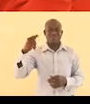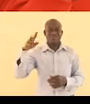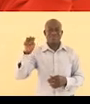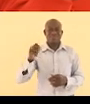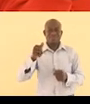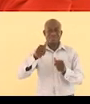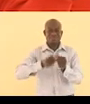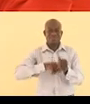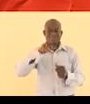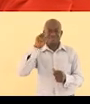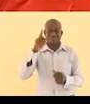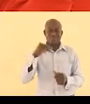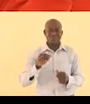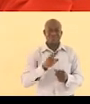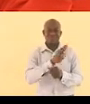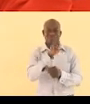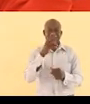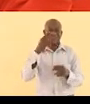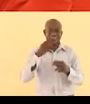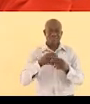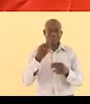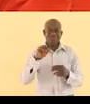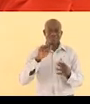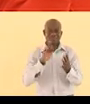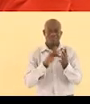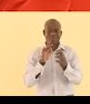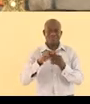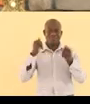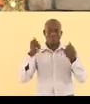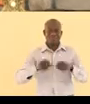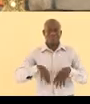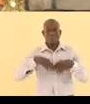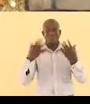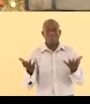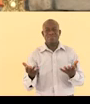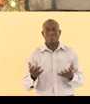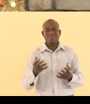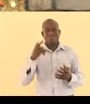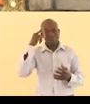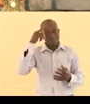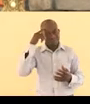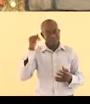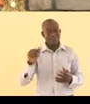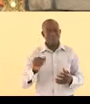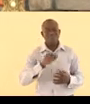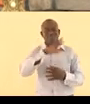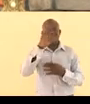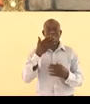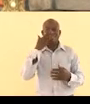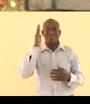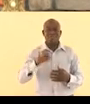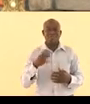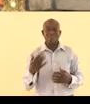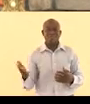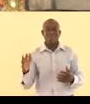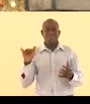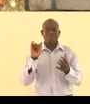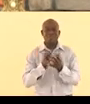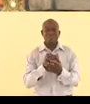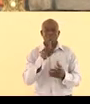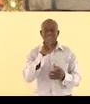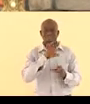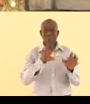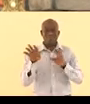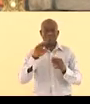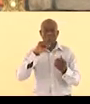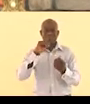Every one of them are just using the name of Jesus anyhow and thinking that all the wuru-wuru you are doing, that Jesus is with